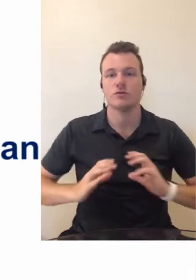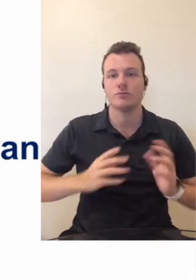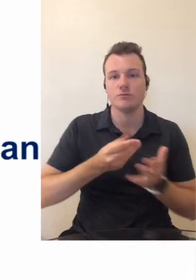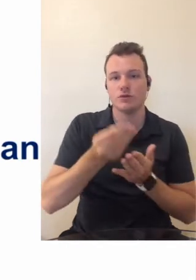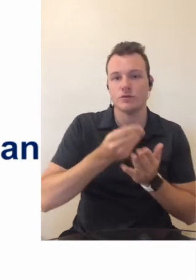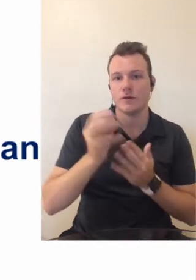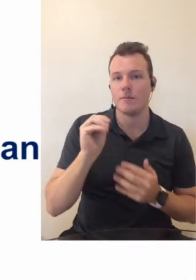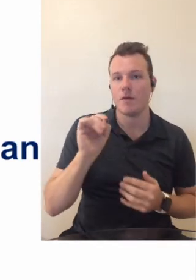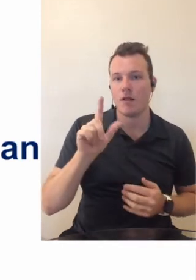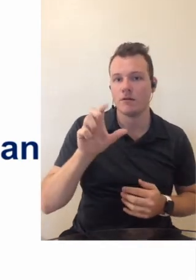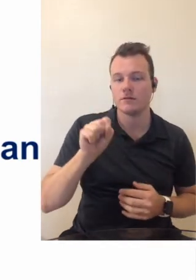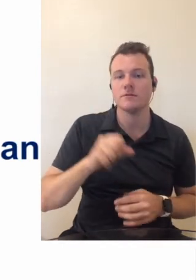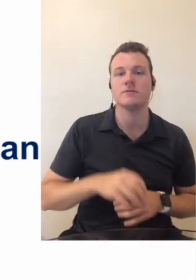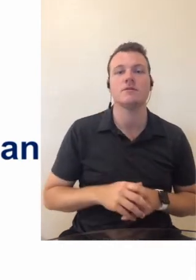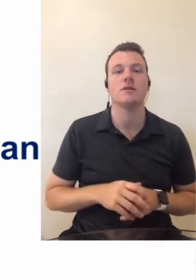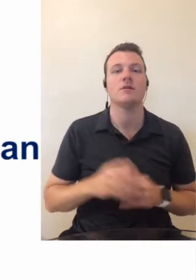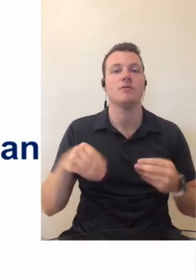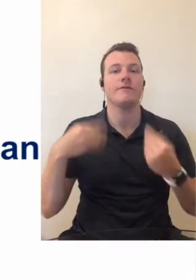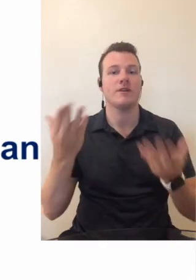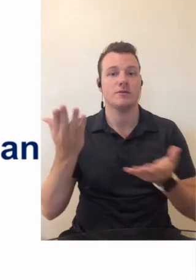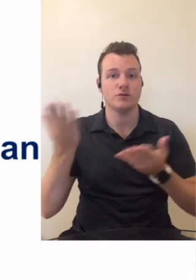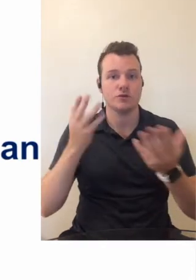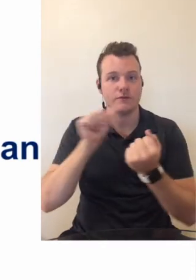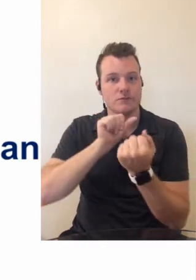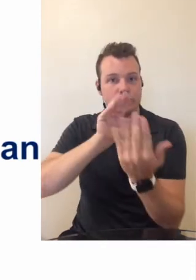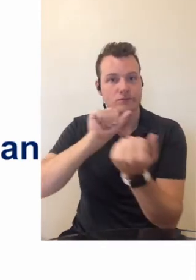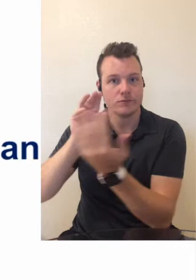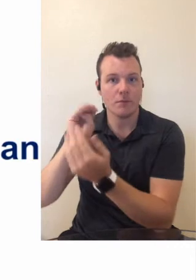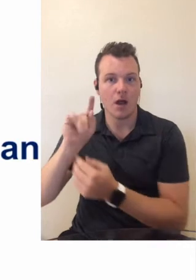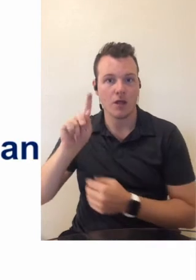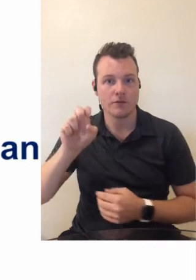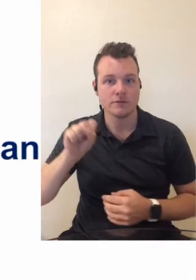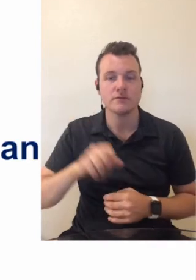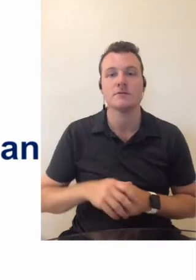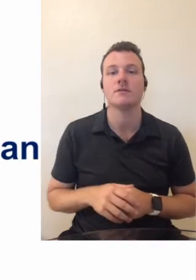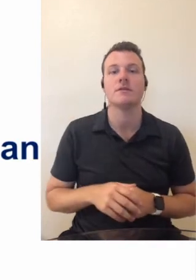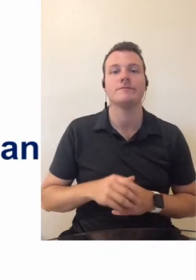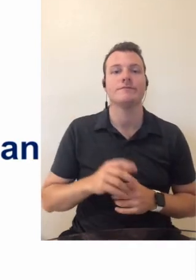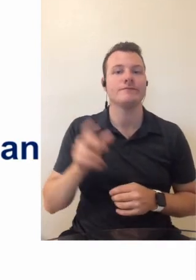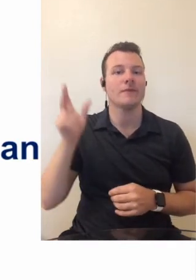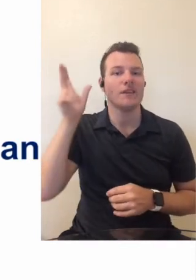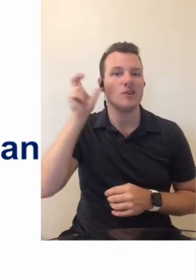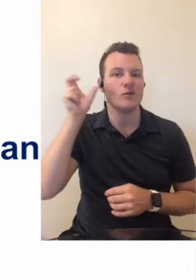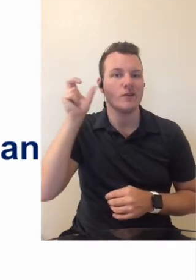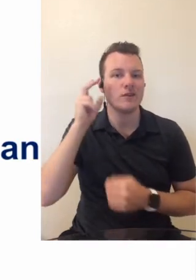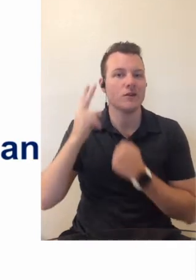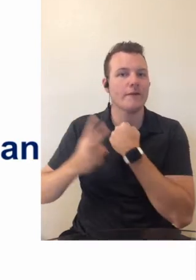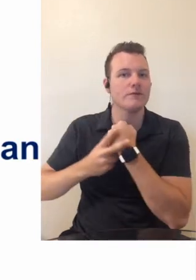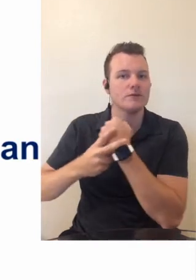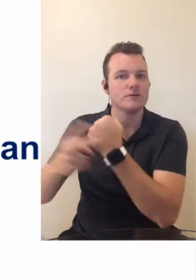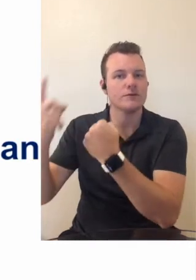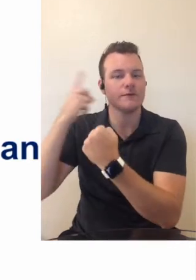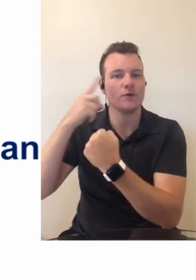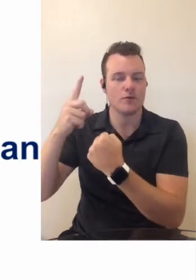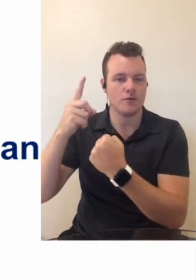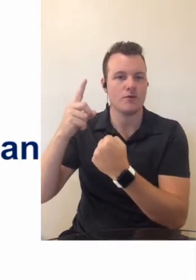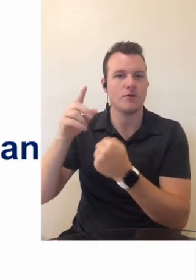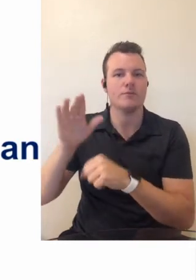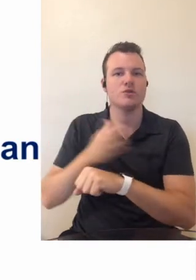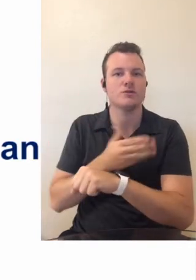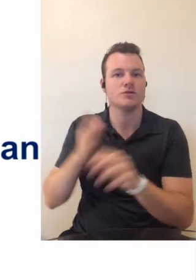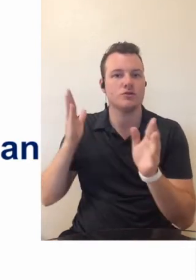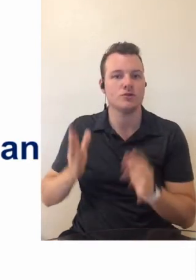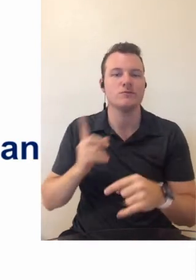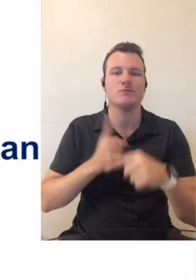consumer purchasing models, provider service delivery models, hearing conservation for musicians, and